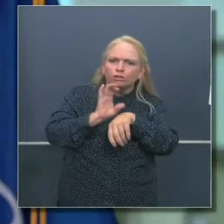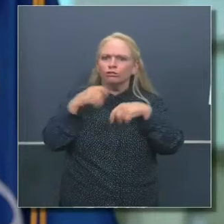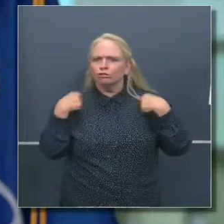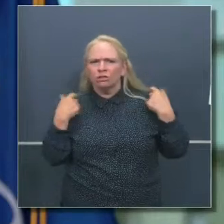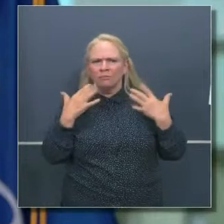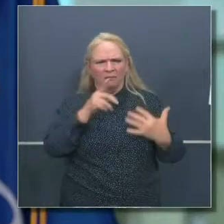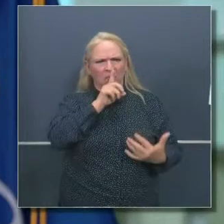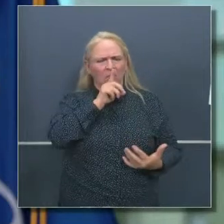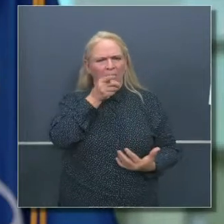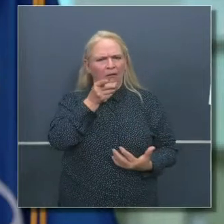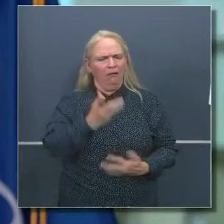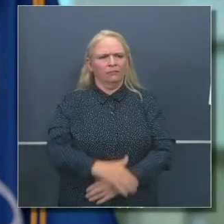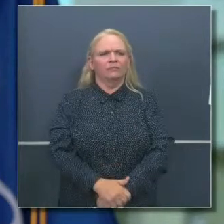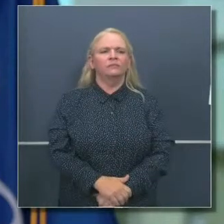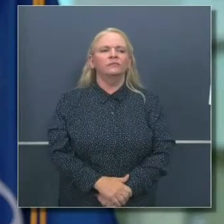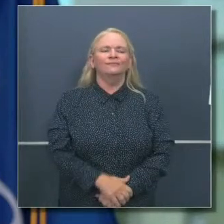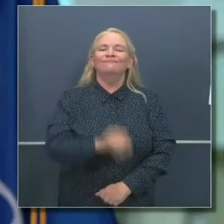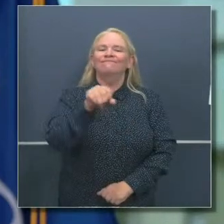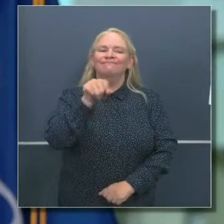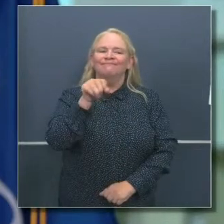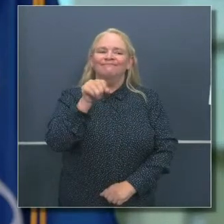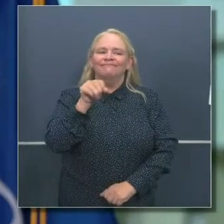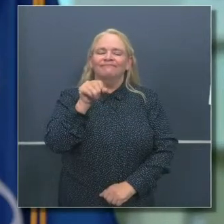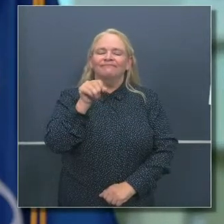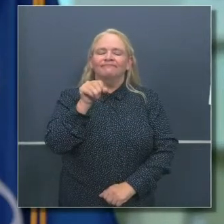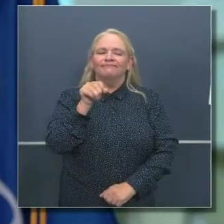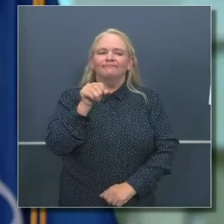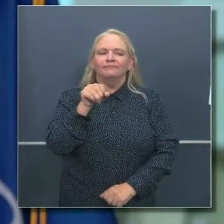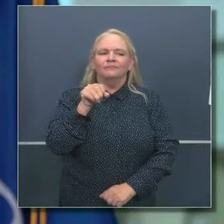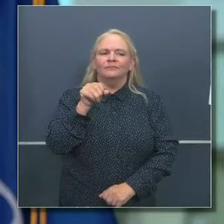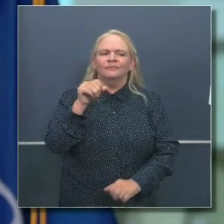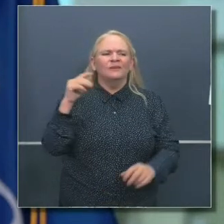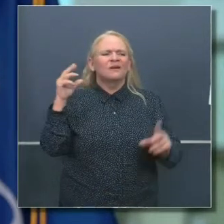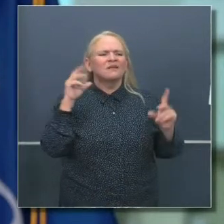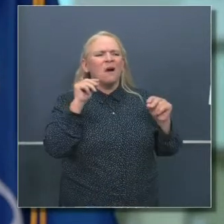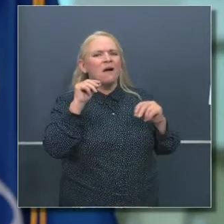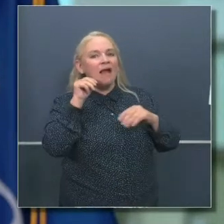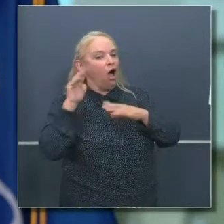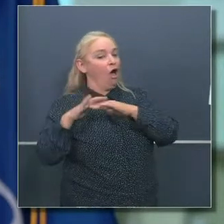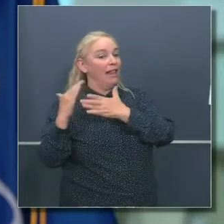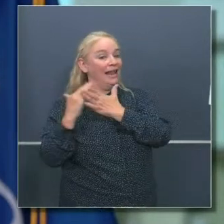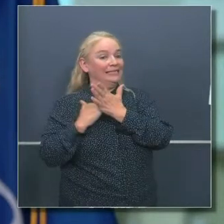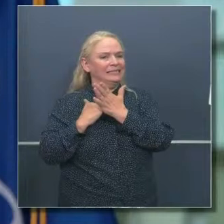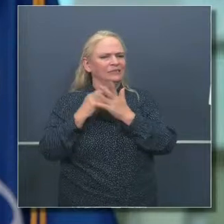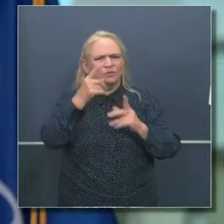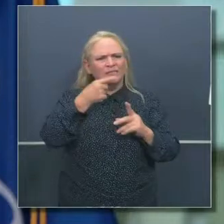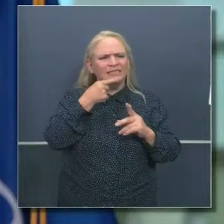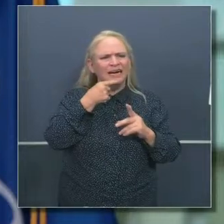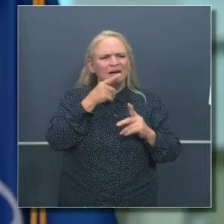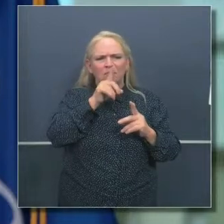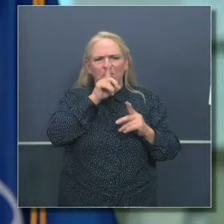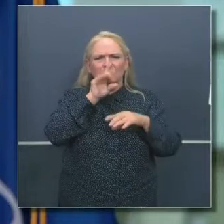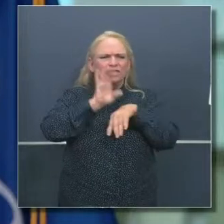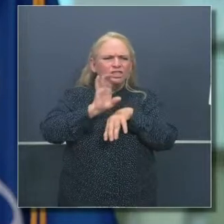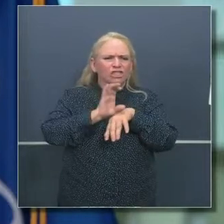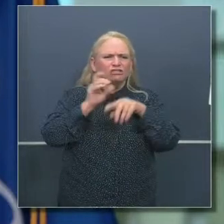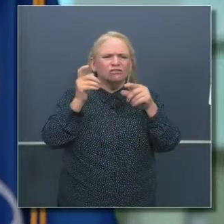when I had the one-on-one conversations with... Noticeably not on the list were places like churches and gyms and